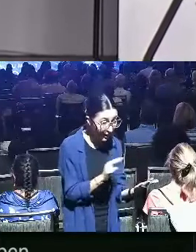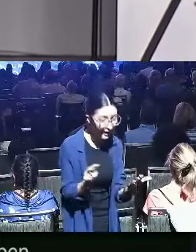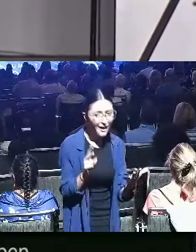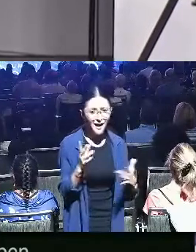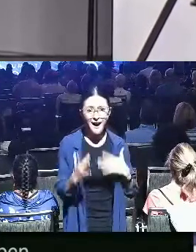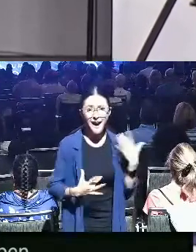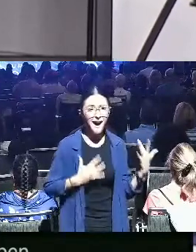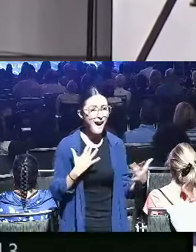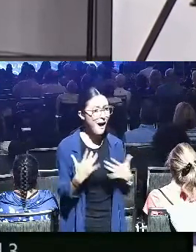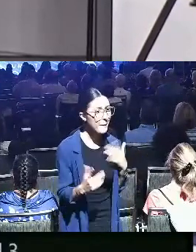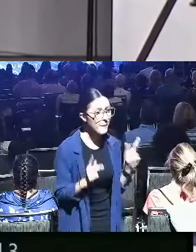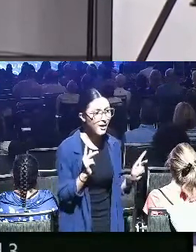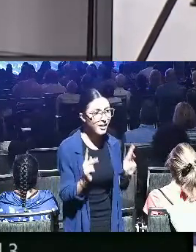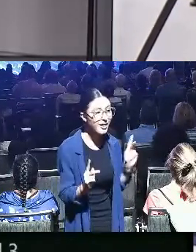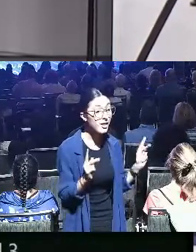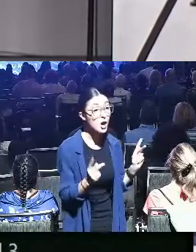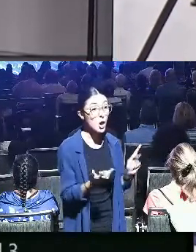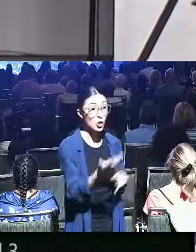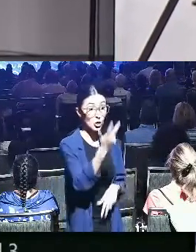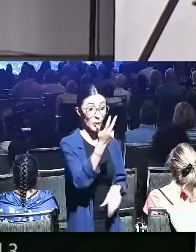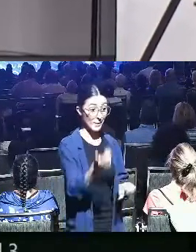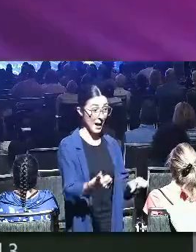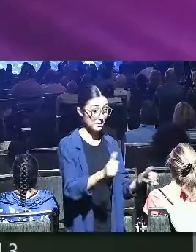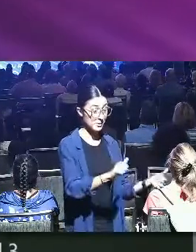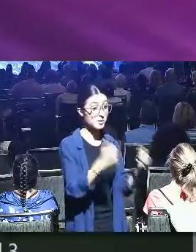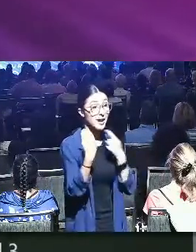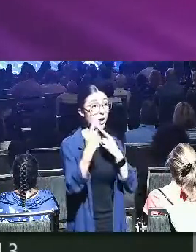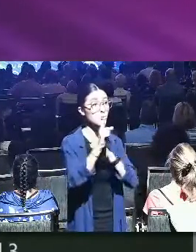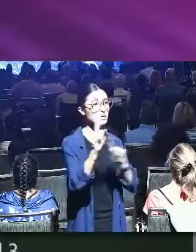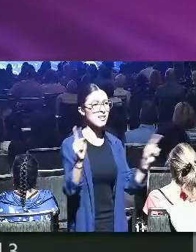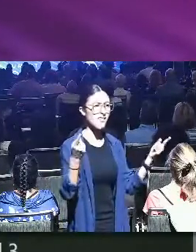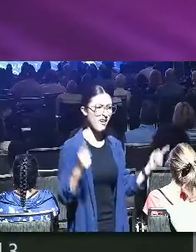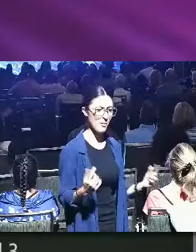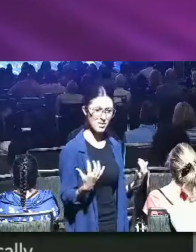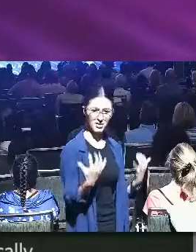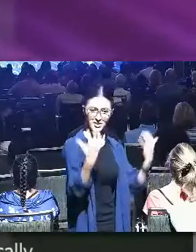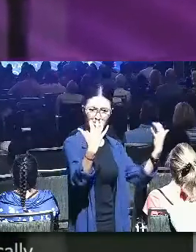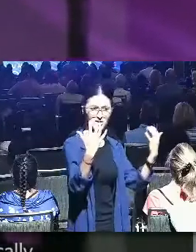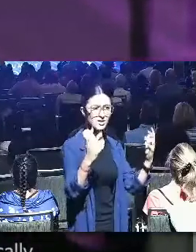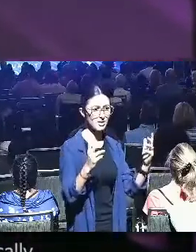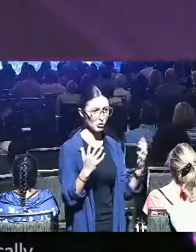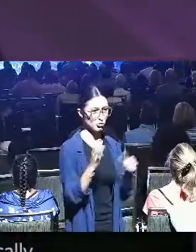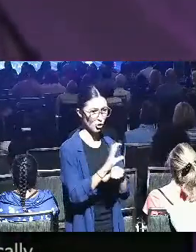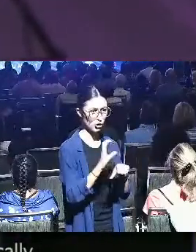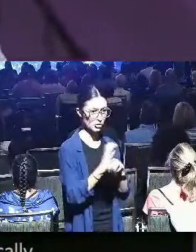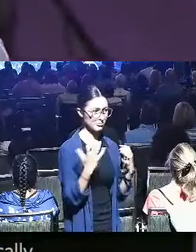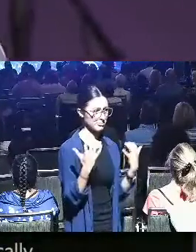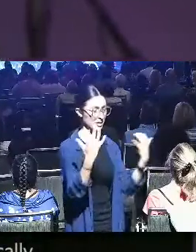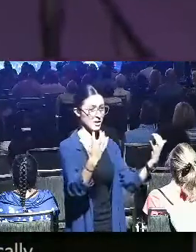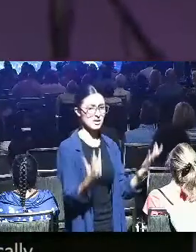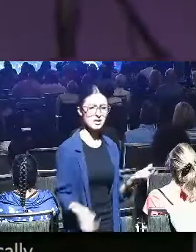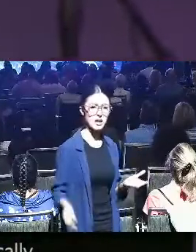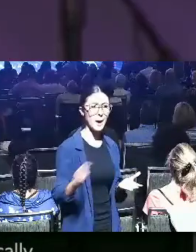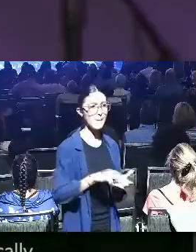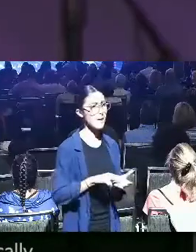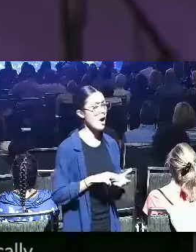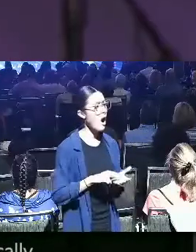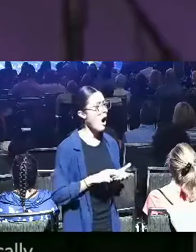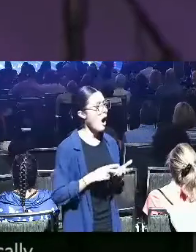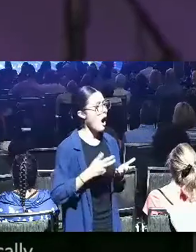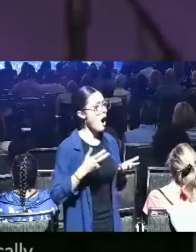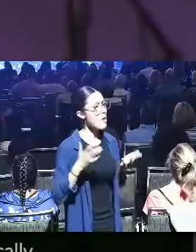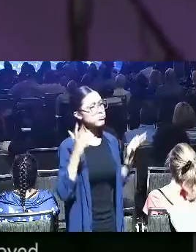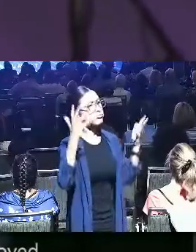the whole crowd just stood up and enthusiastically just cheered for those 3 new disciples in Jesus. And I was just moved to